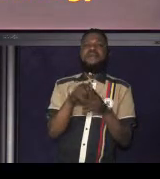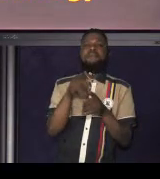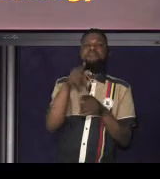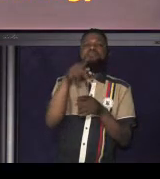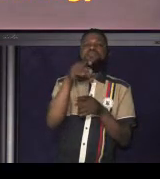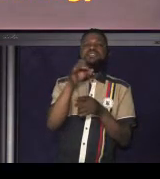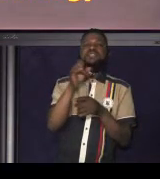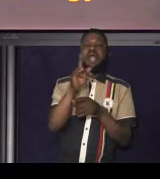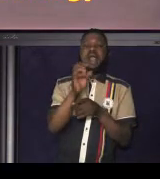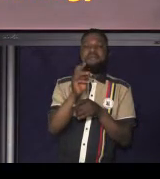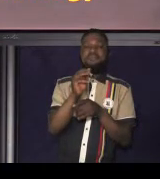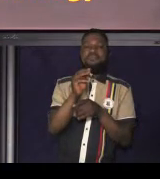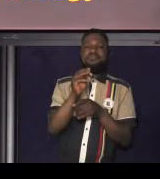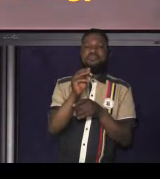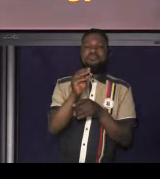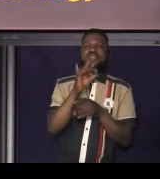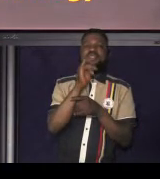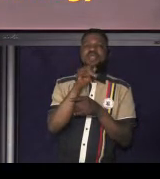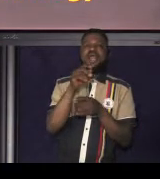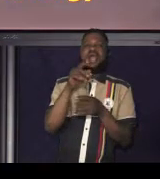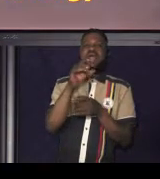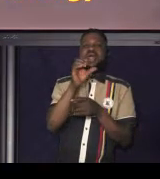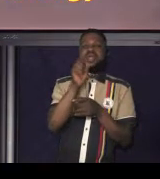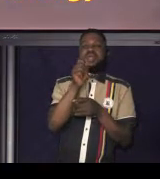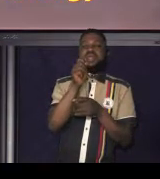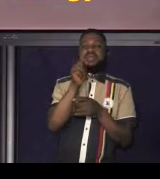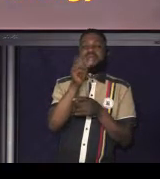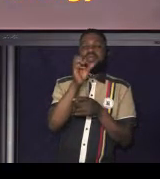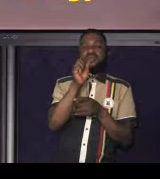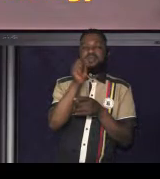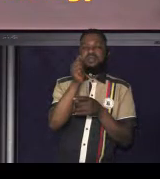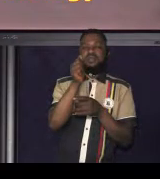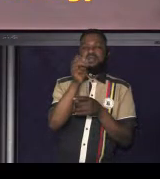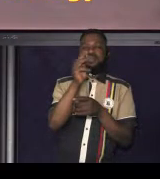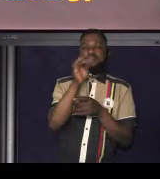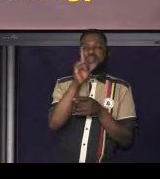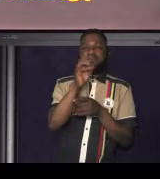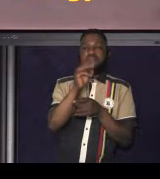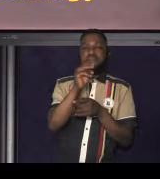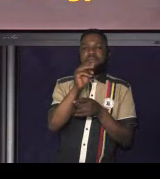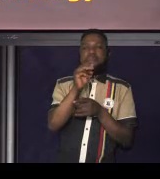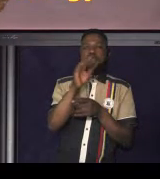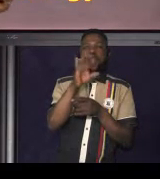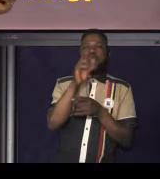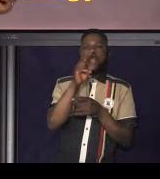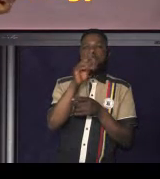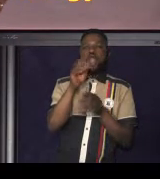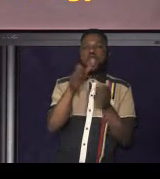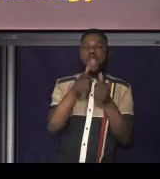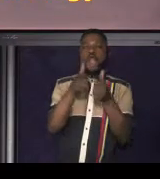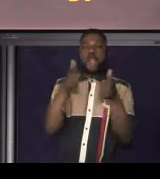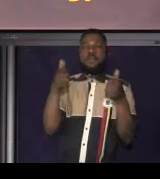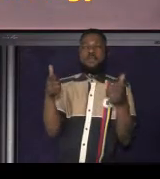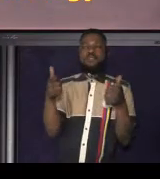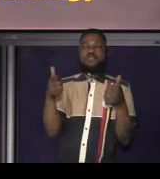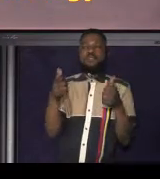as psalm. It's Sam. Sam. Cupboard.